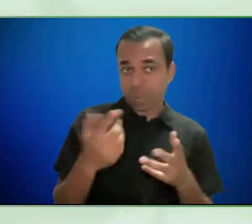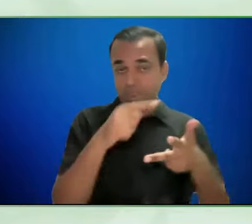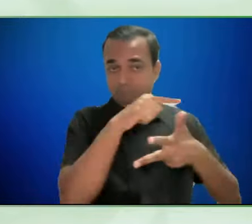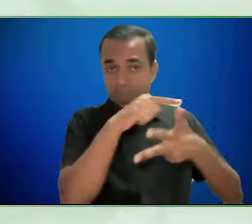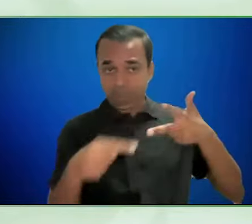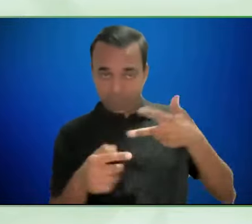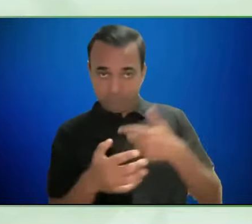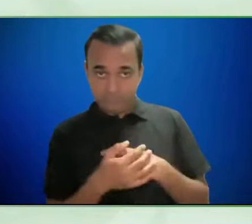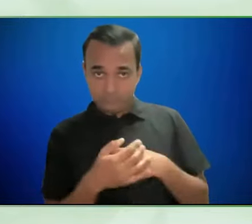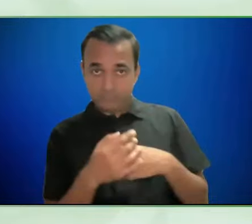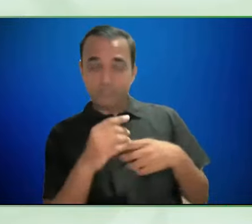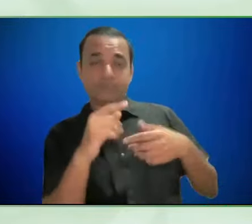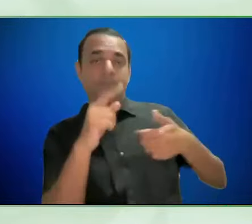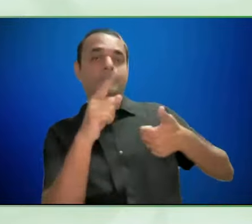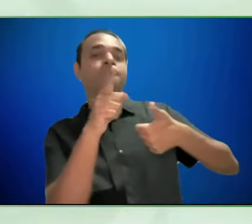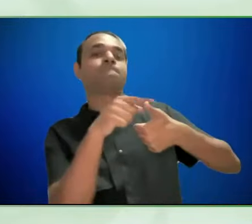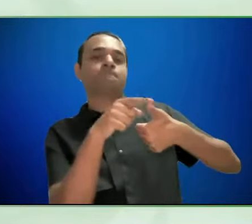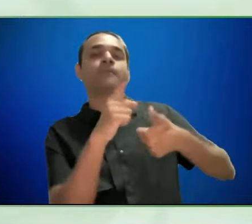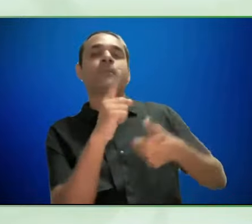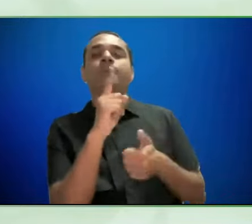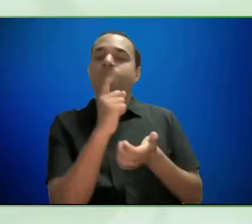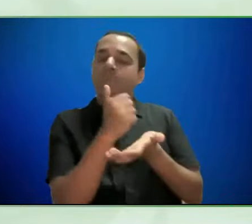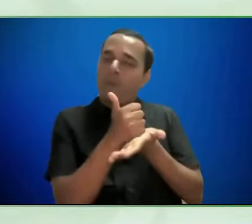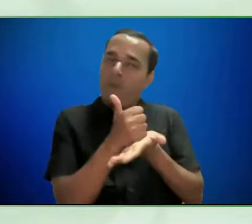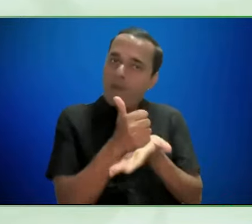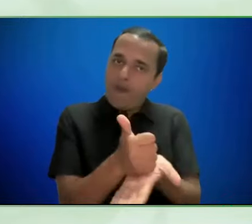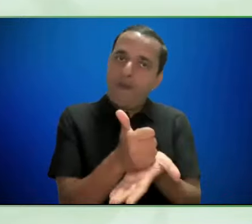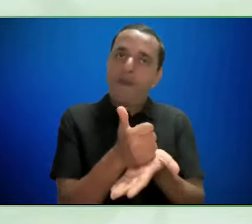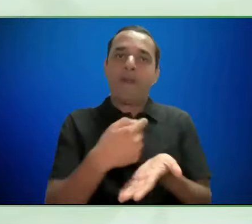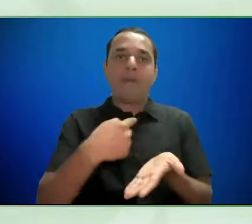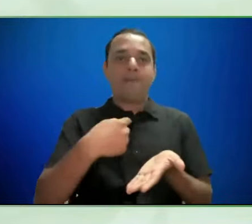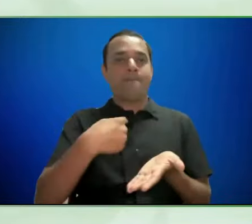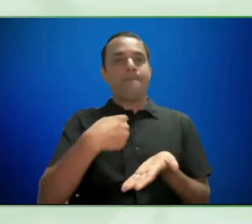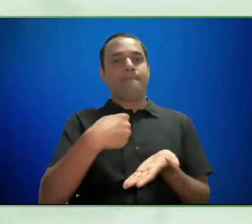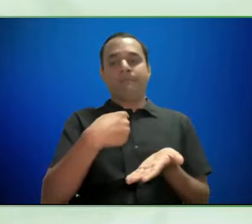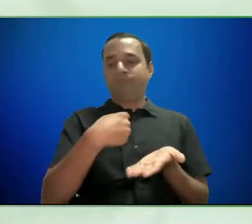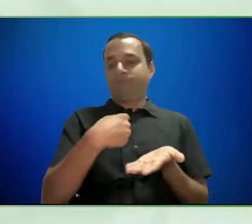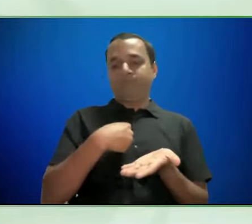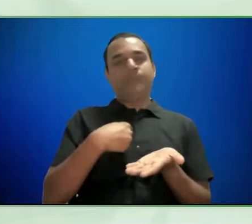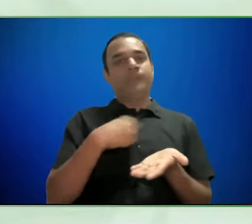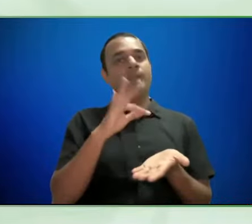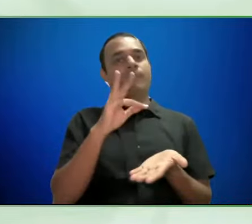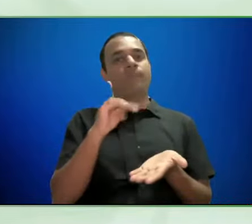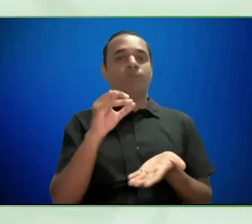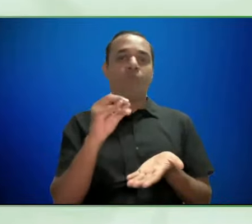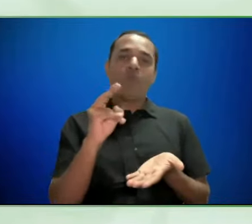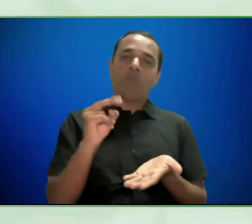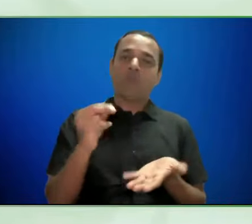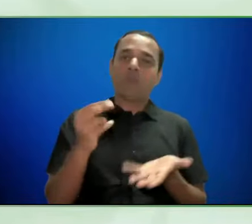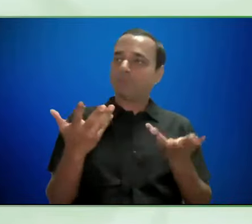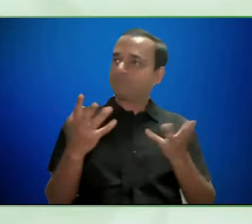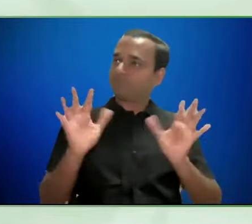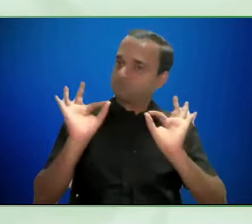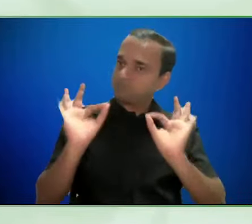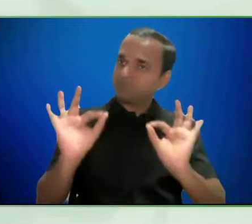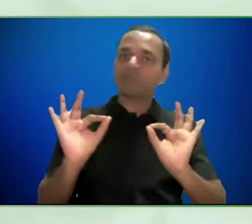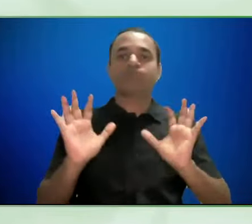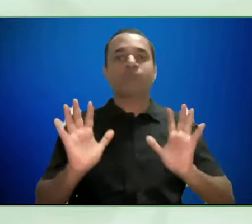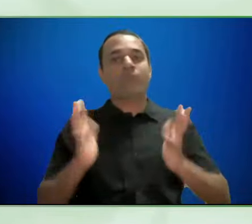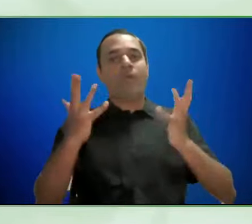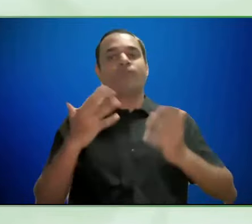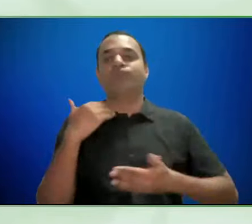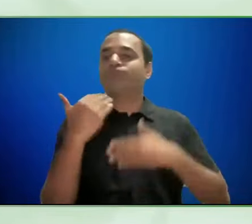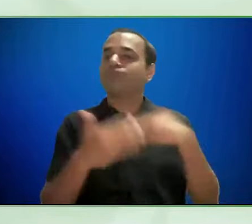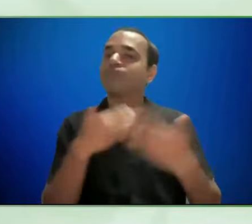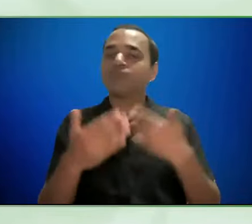with other communities. To help others to have their own version of a great life. Exactly, yes. And then